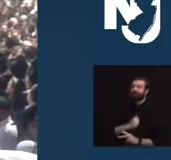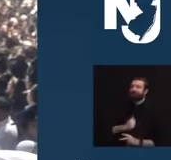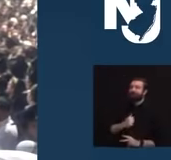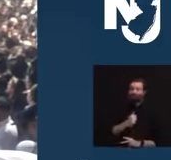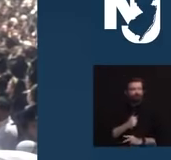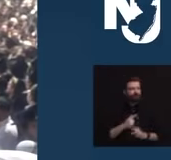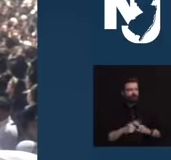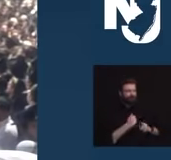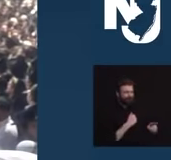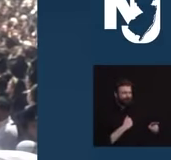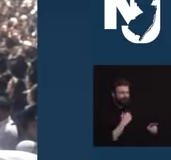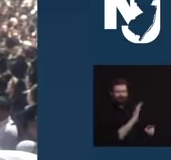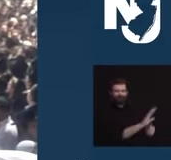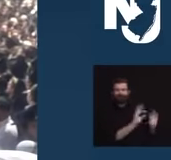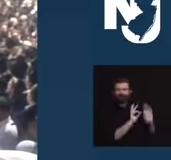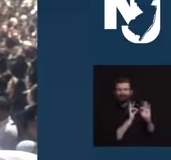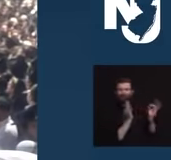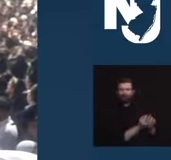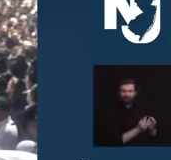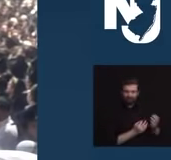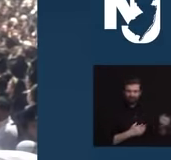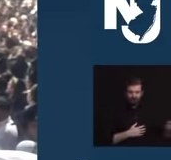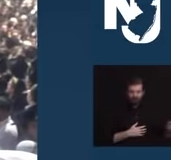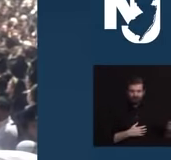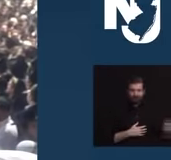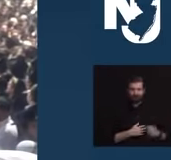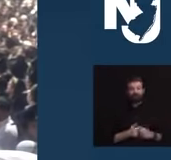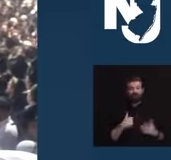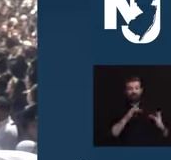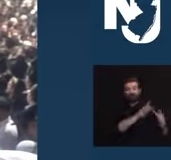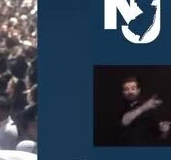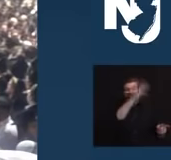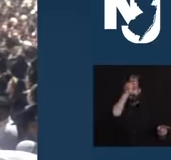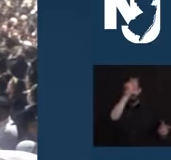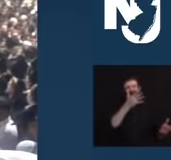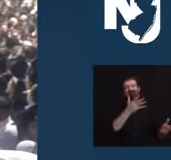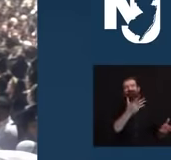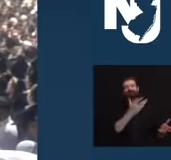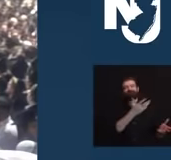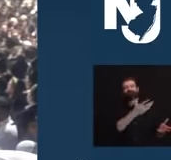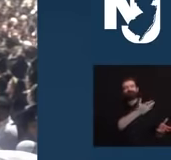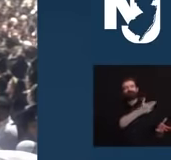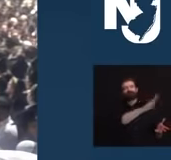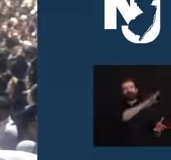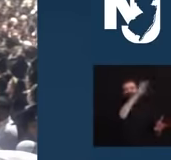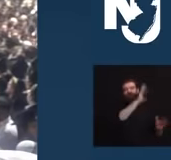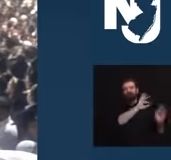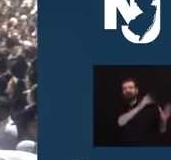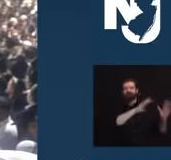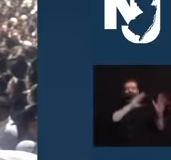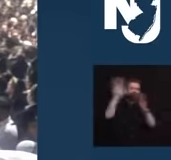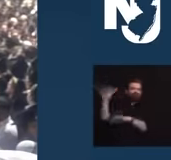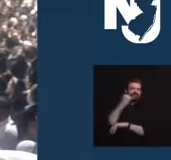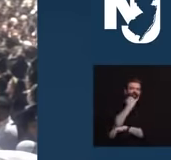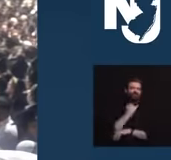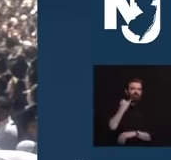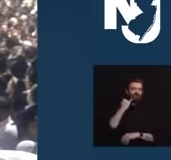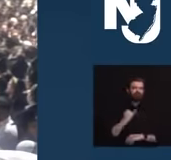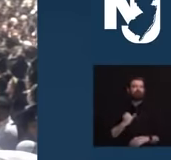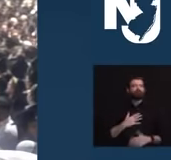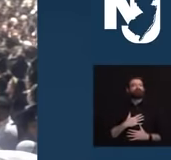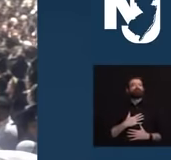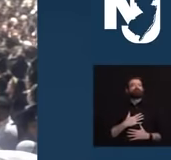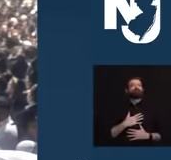earlier and sent him a note, but they are in Israel, I believe, returning tomorrow. Please, God, keep this lad and his